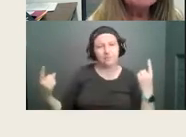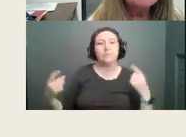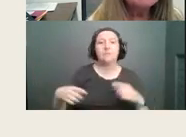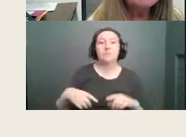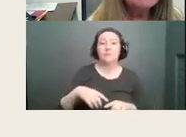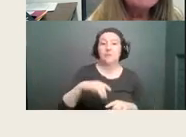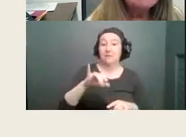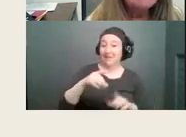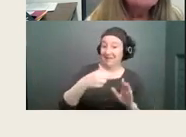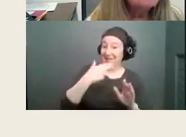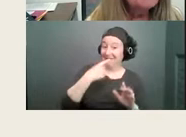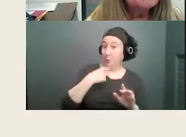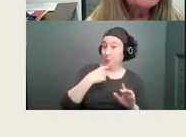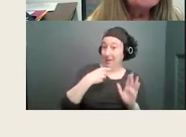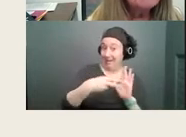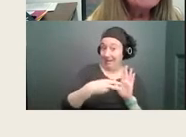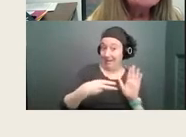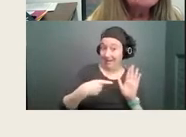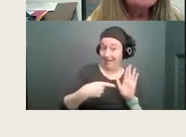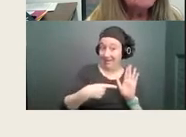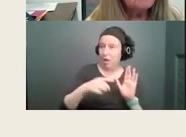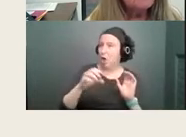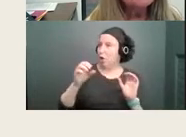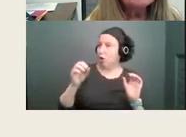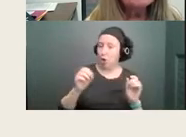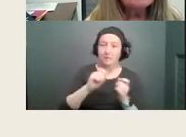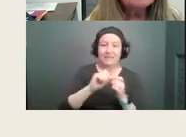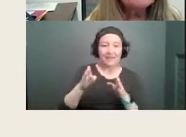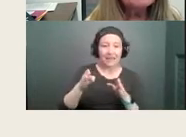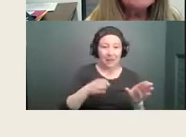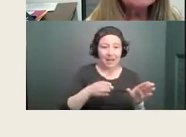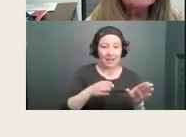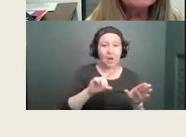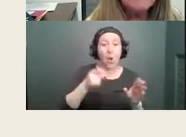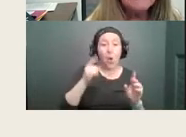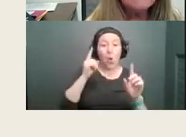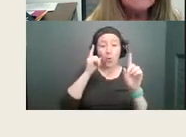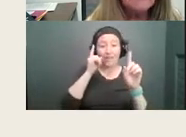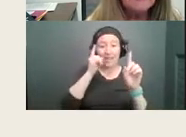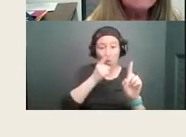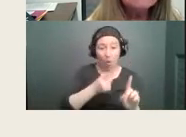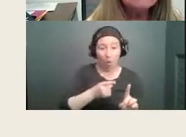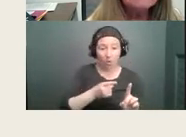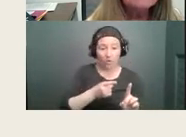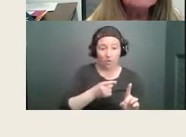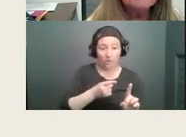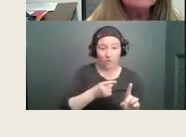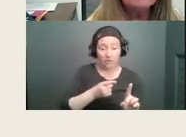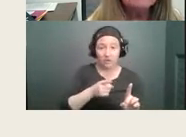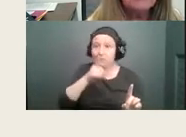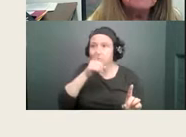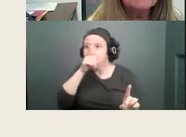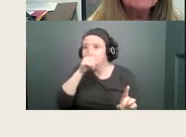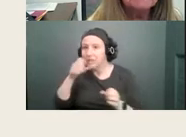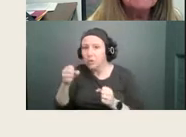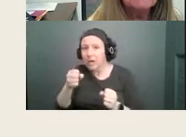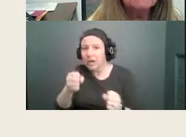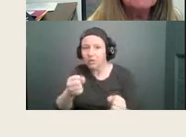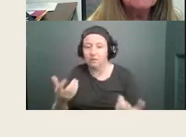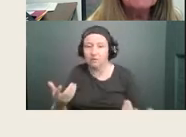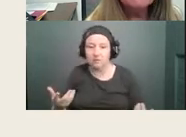why it's in red again, and no cohesive plans. There were only goals and objectives and not specific